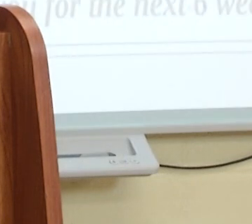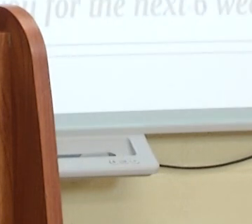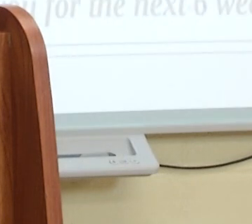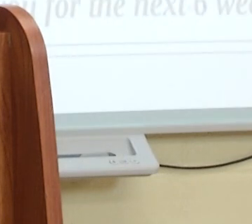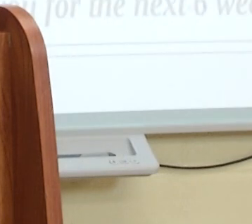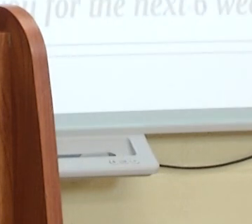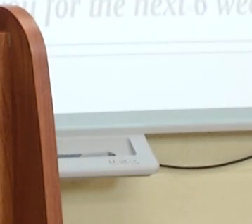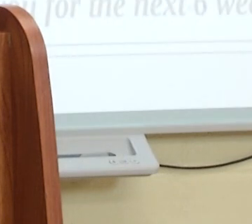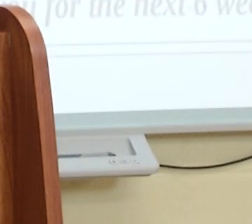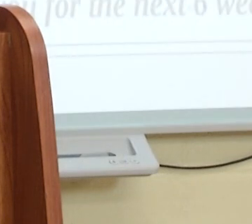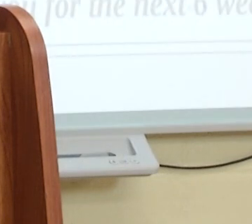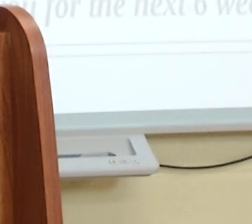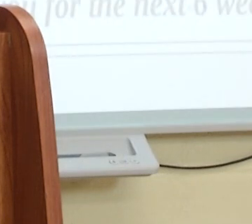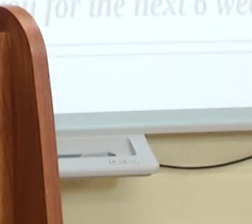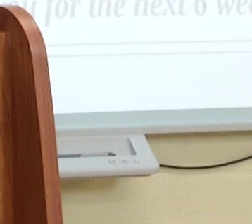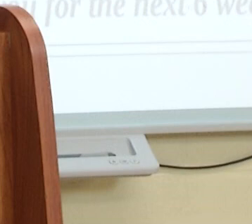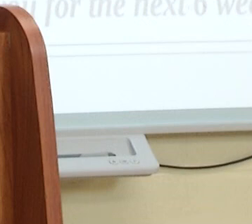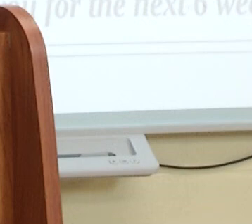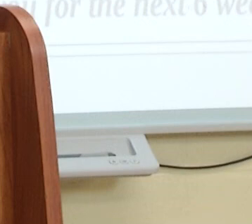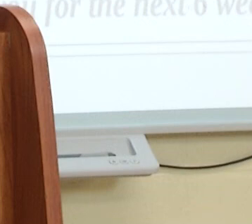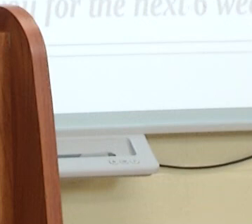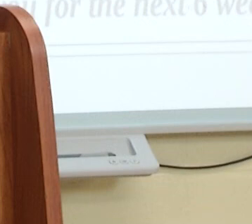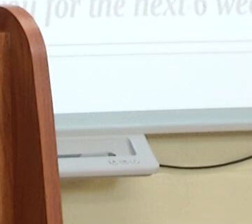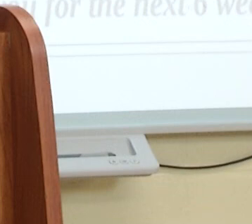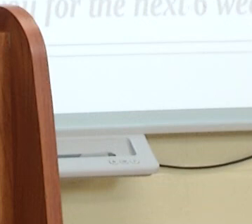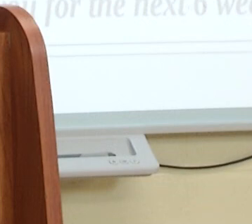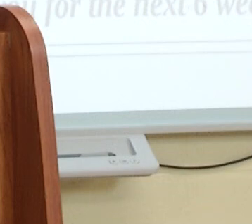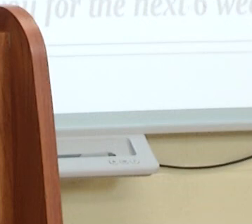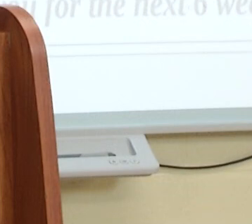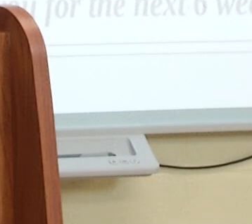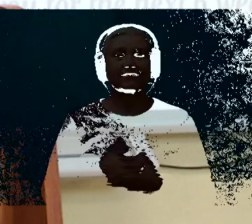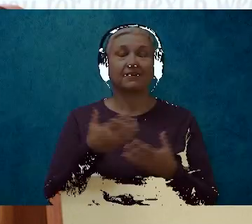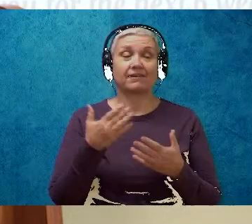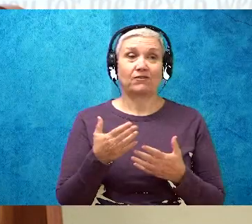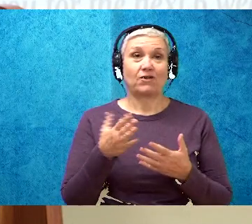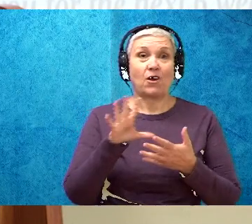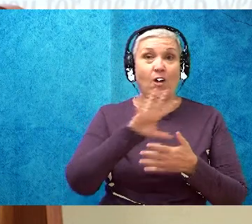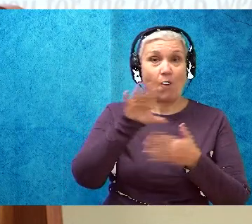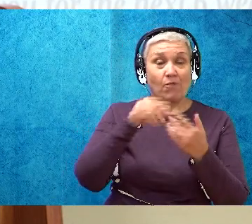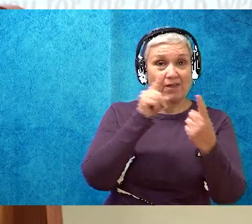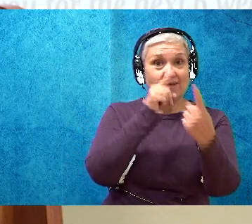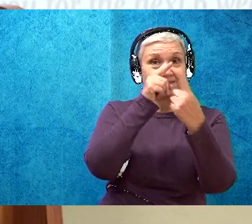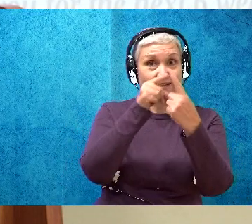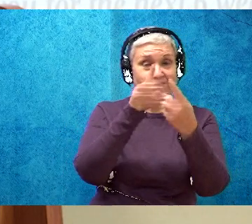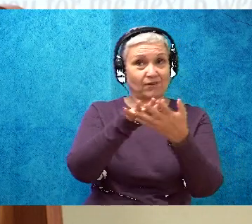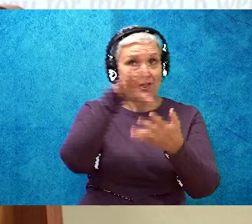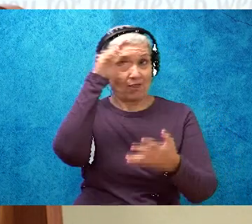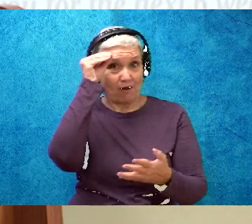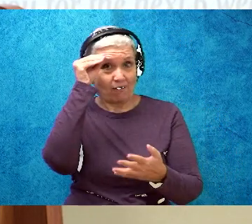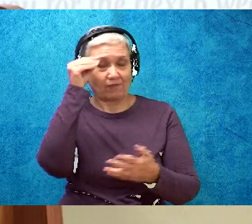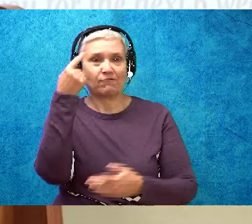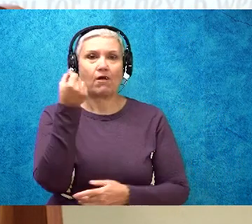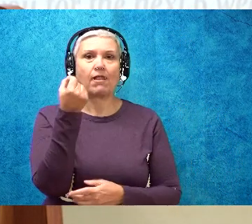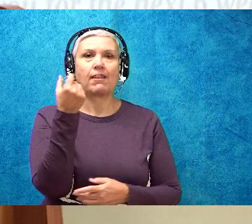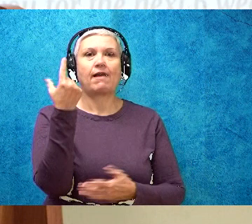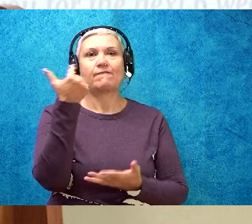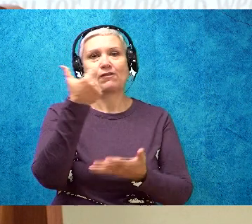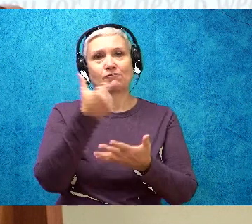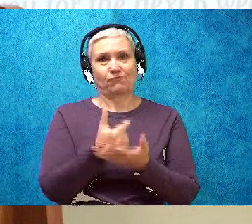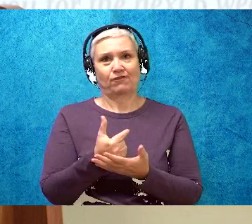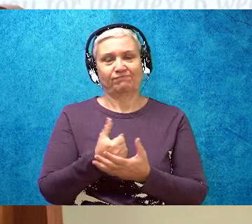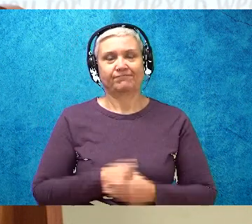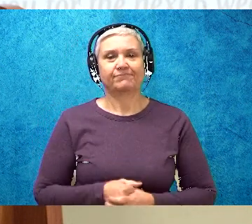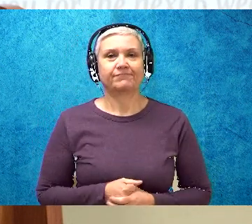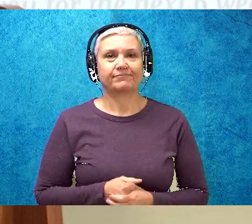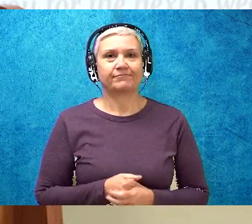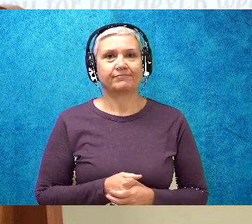the next 6 weeks on all the objectives that you need to learn for English 11. My name is Stephanie